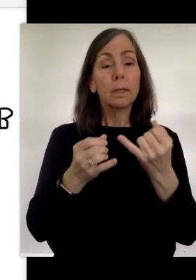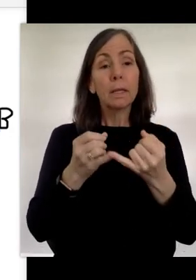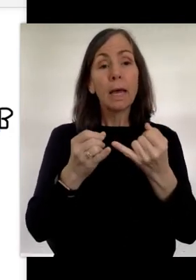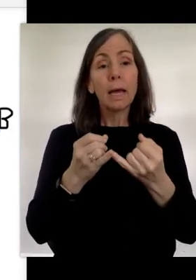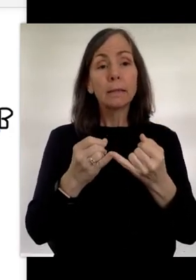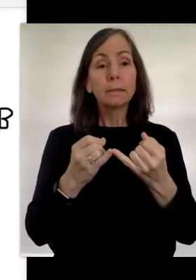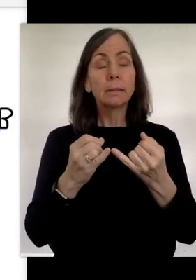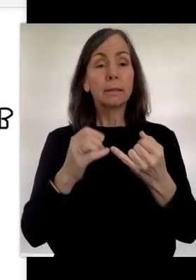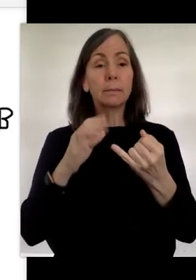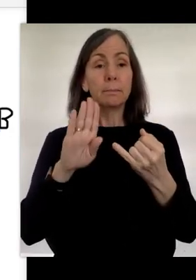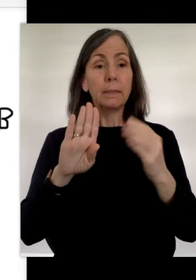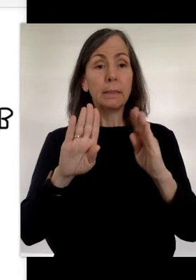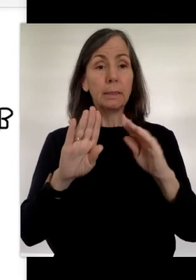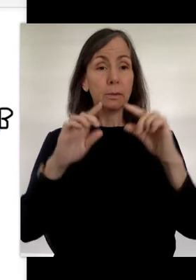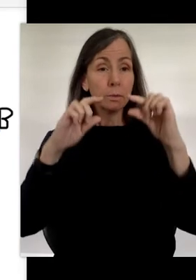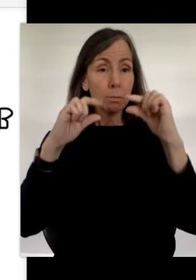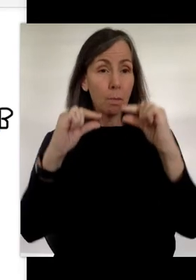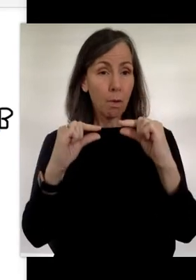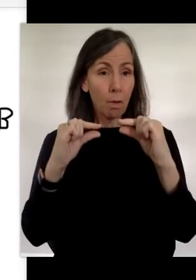2 little b's.